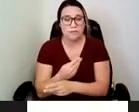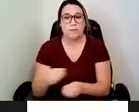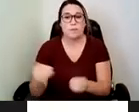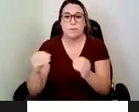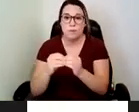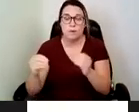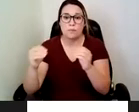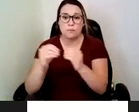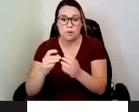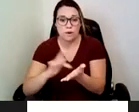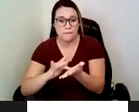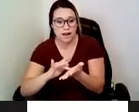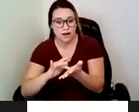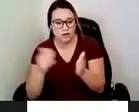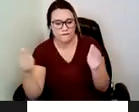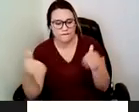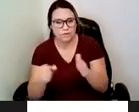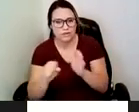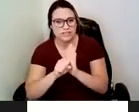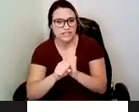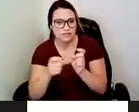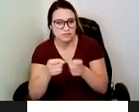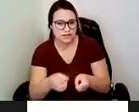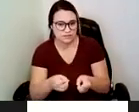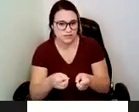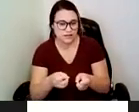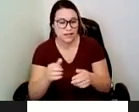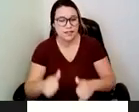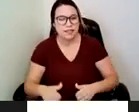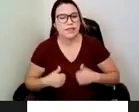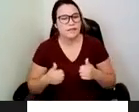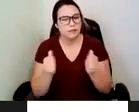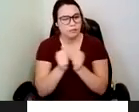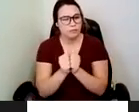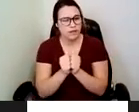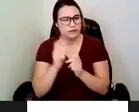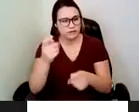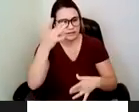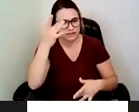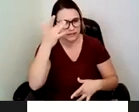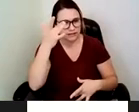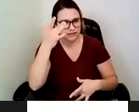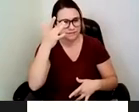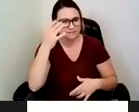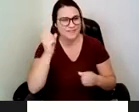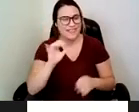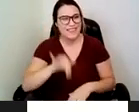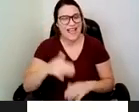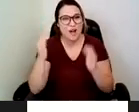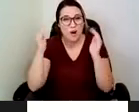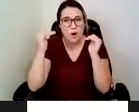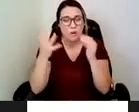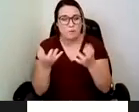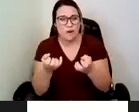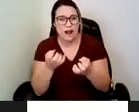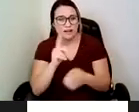symptom management, living with the disease, and the hopes for curative go down and the choices we have to give